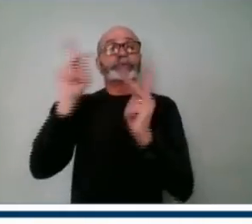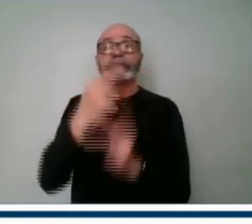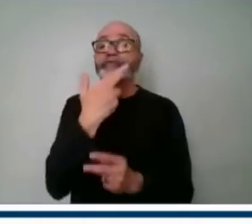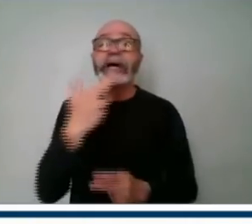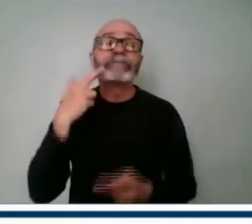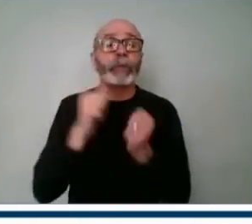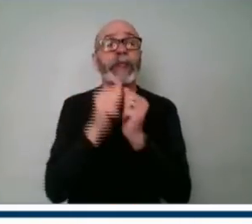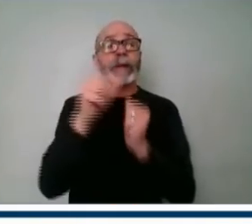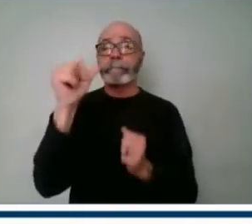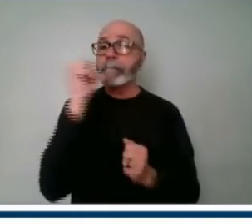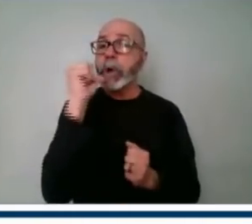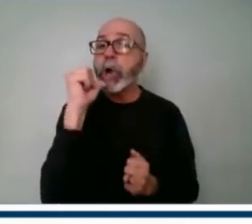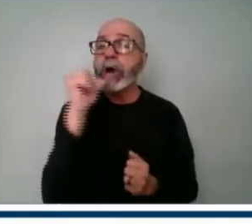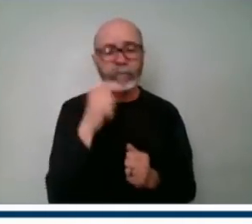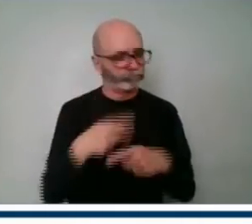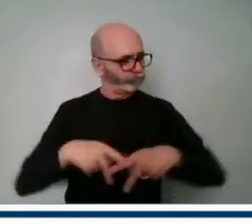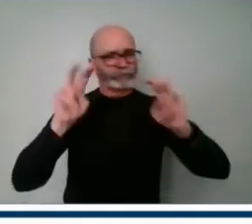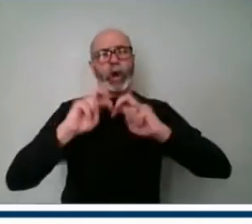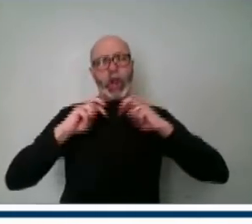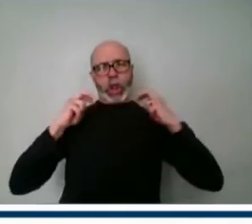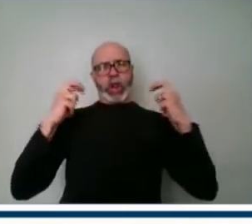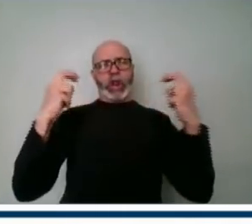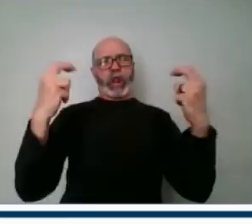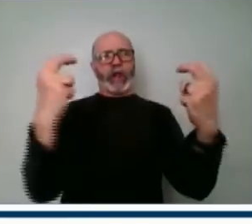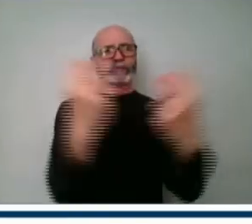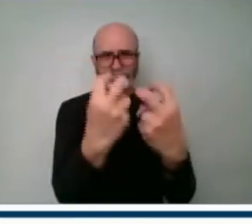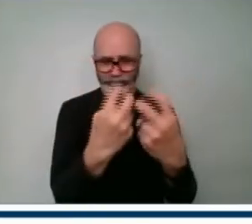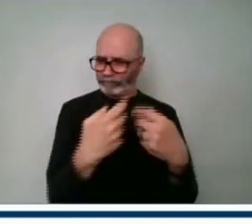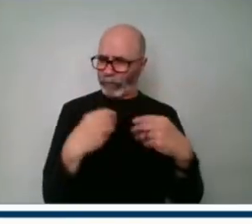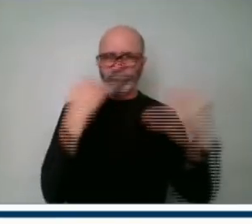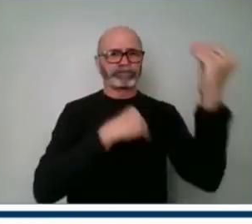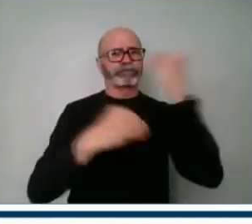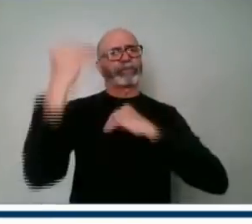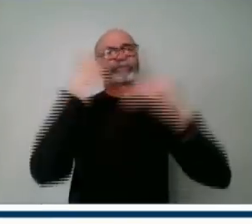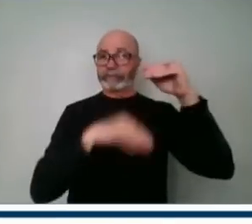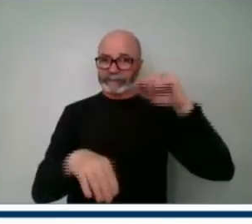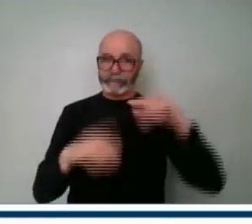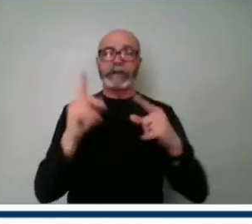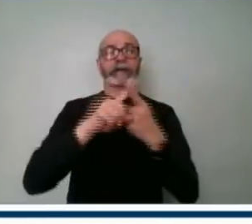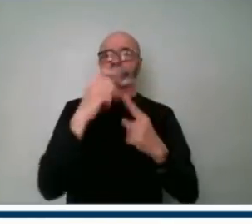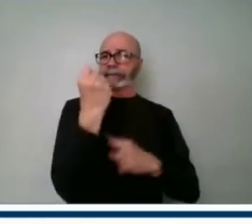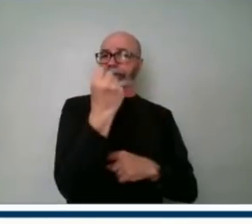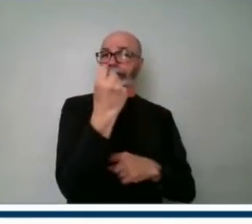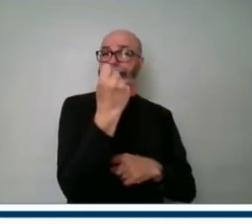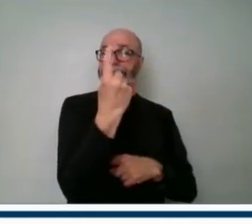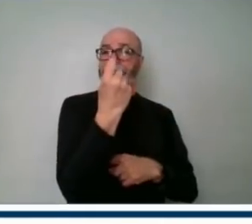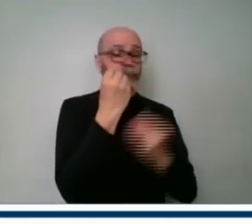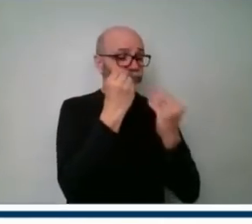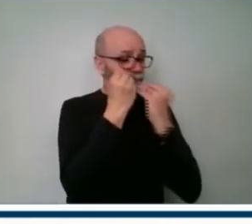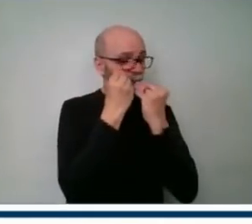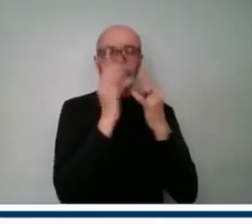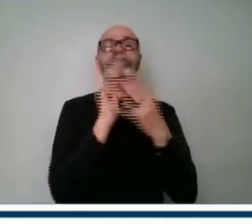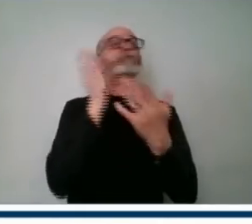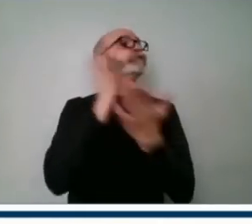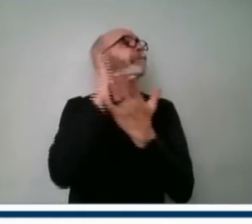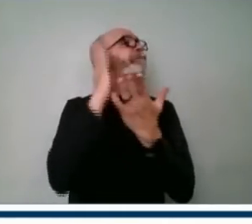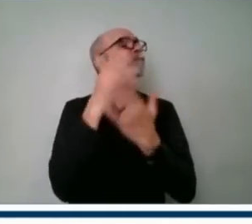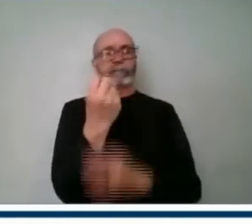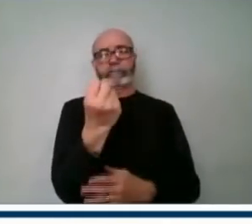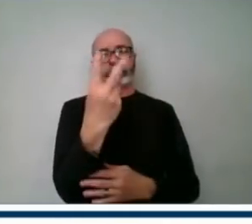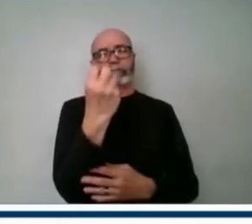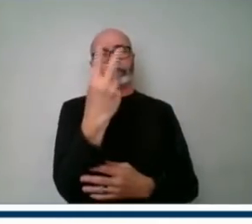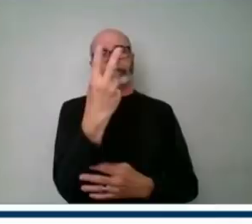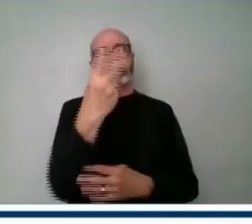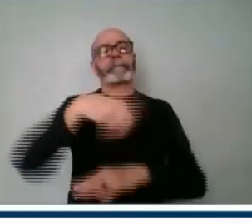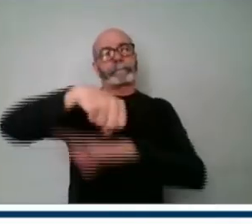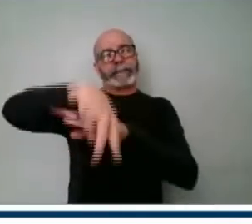till 11 p.m. and need to close for in-person service by midnight. Fitness facilities need to